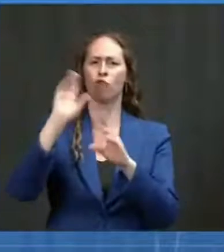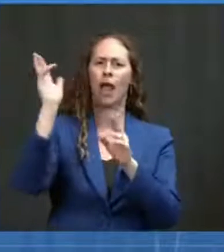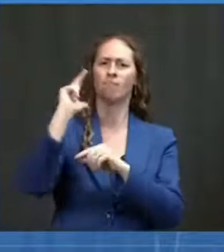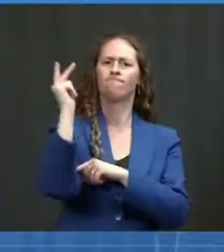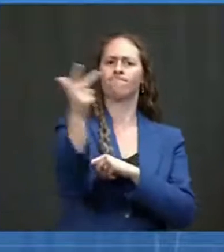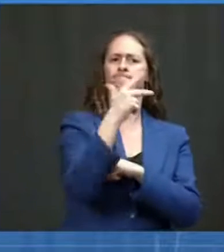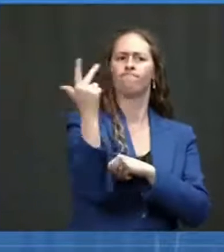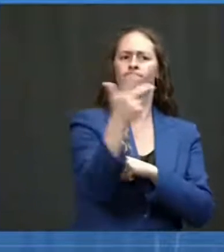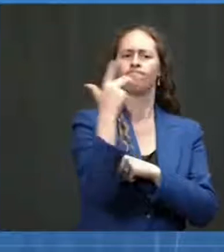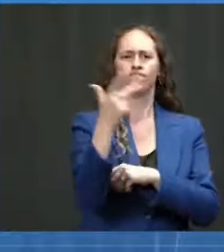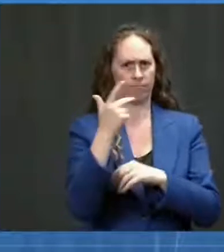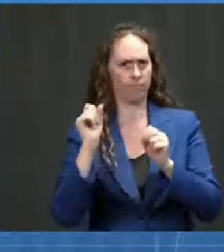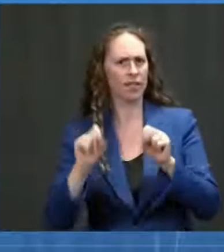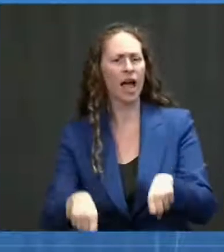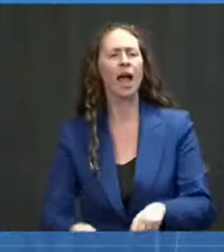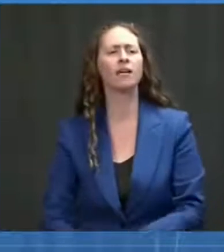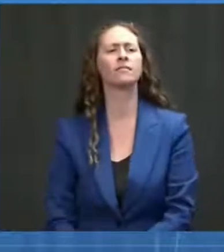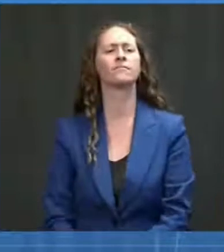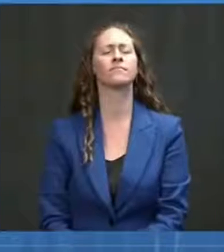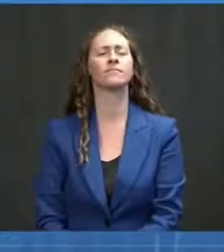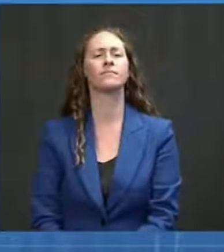the use of life-saving treatments.